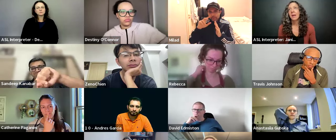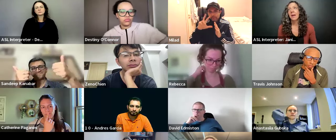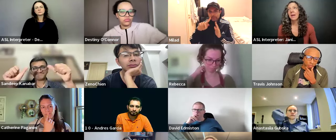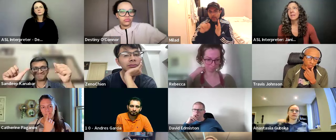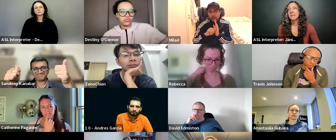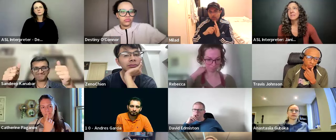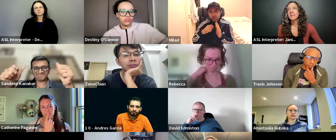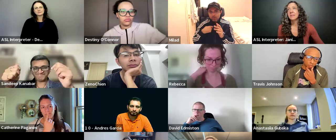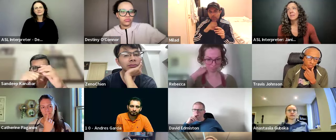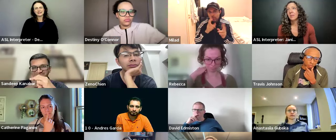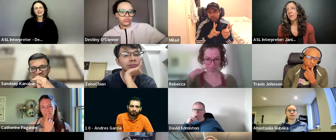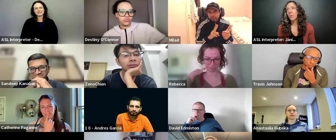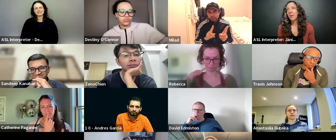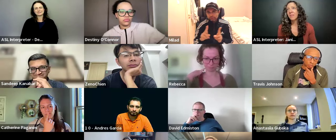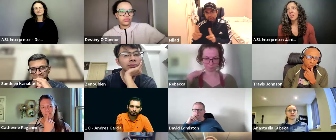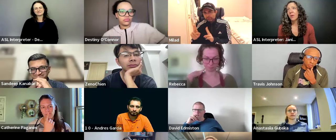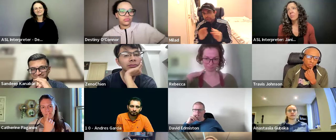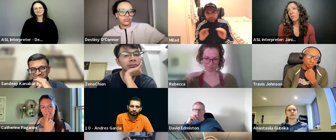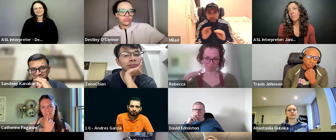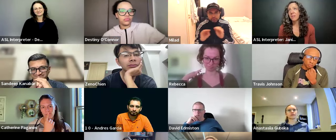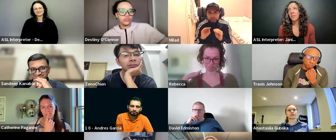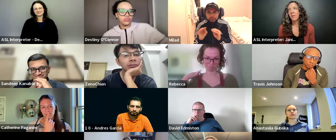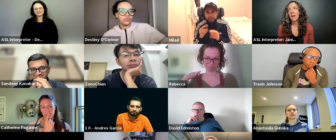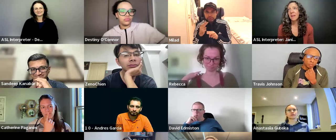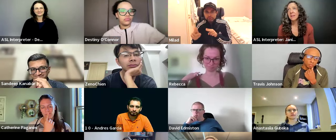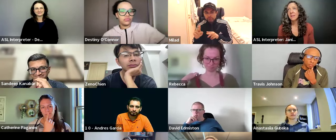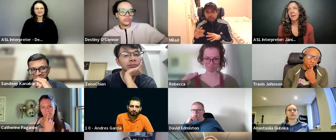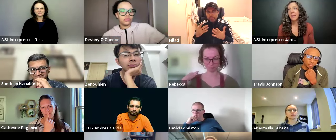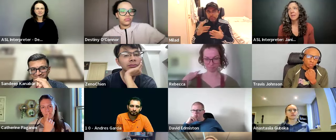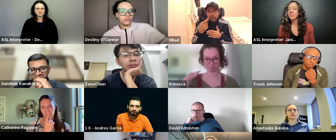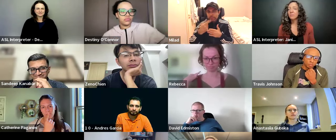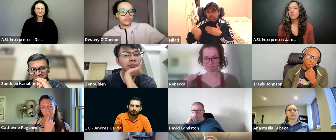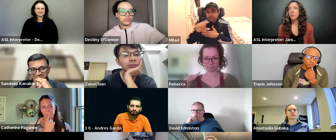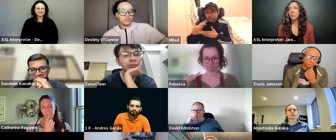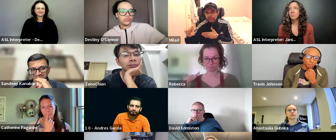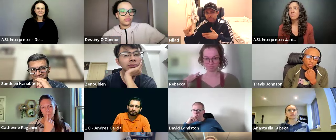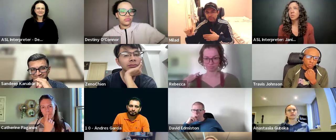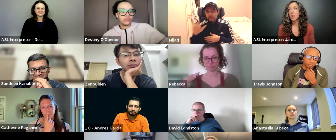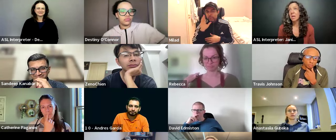City, and Yes. a promo video that we edit and make,